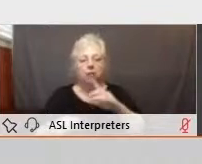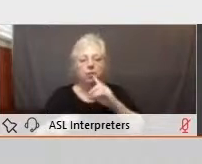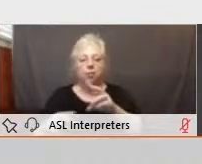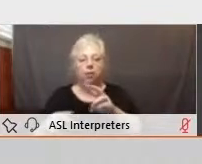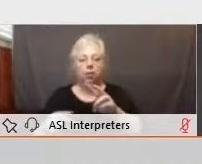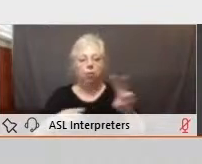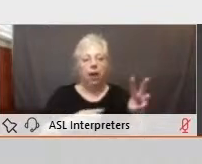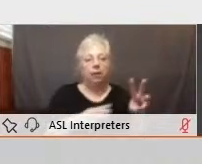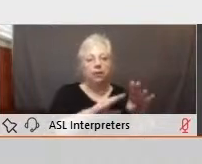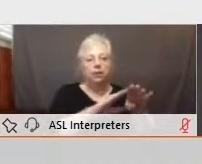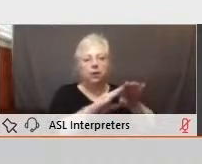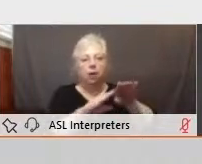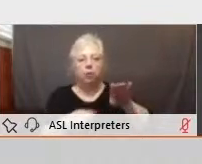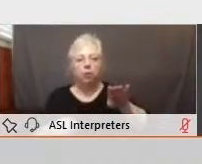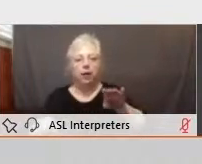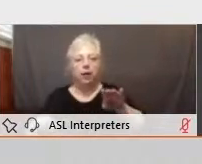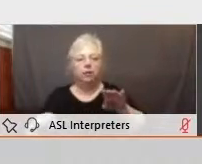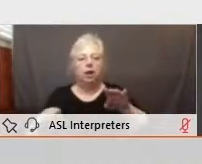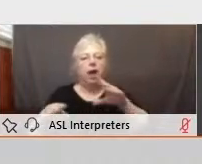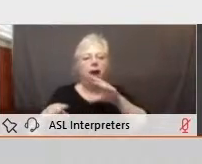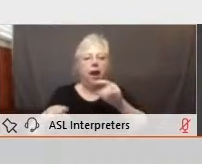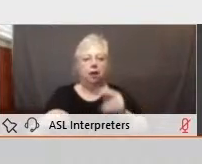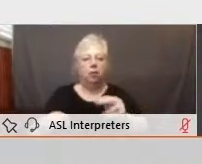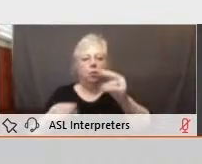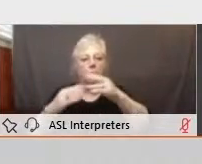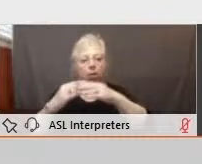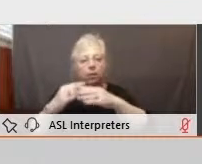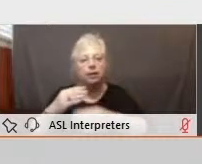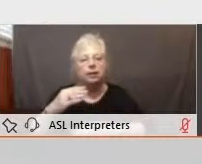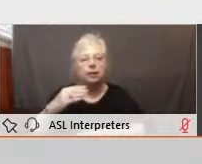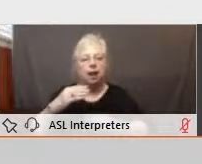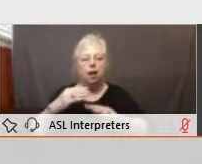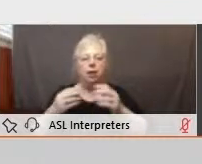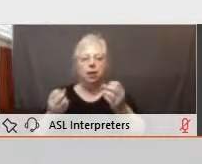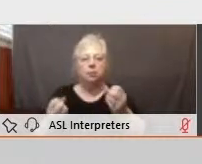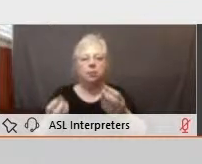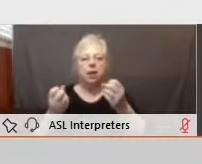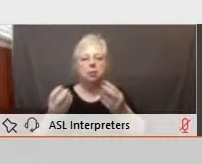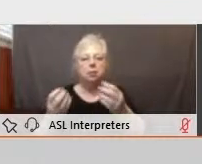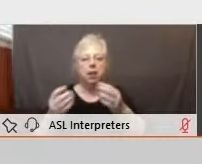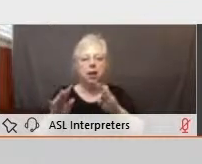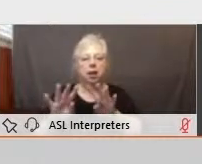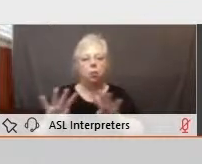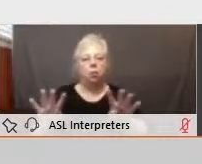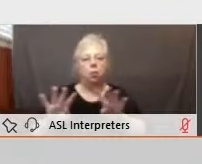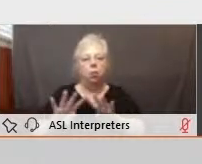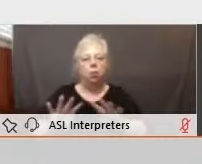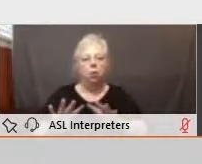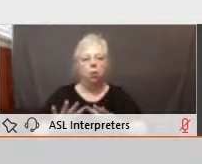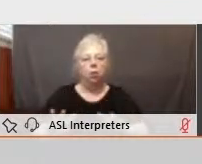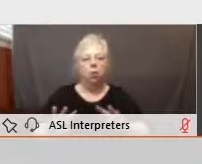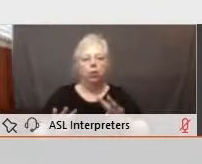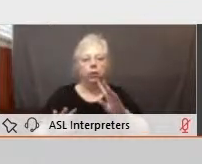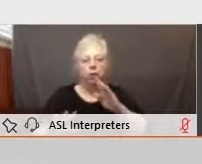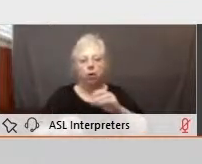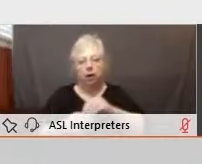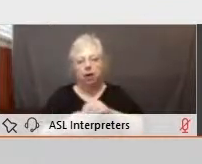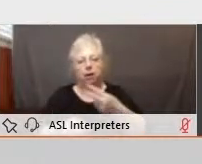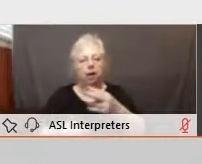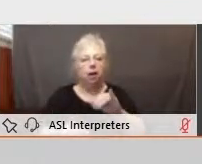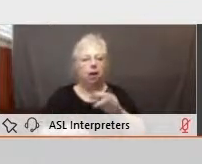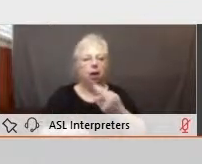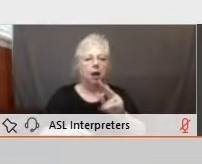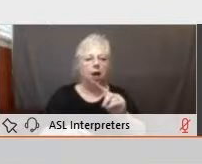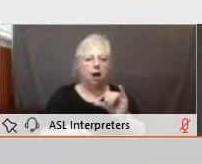to east and from north to south, and numerous retaining walls exist throughout the heights environs.